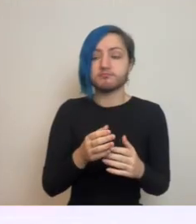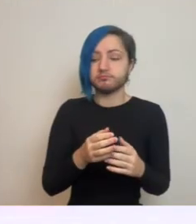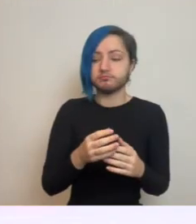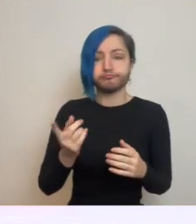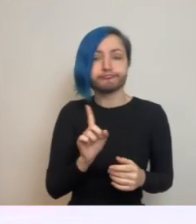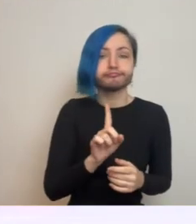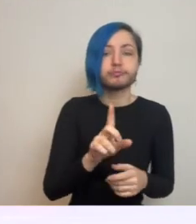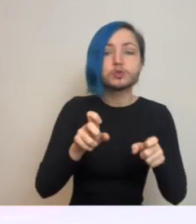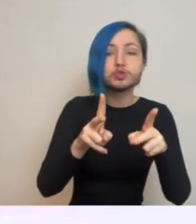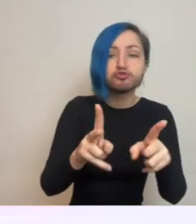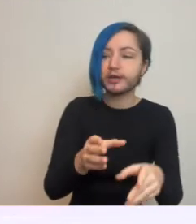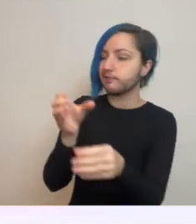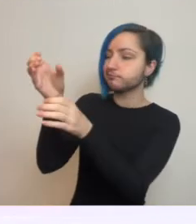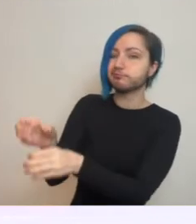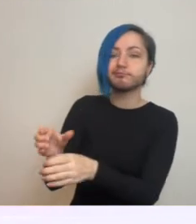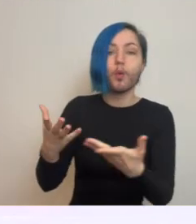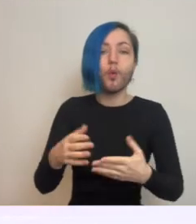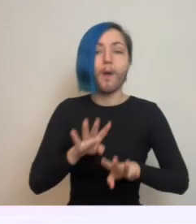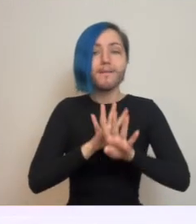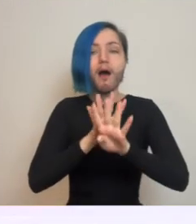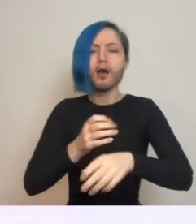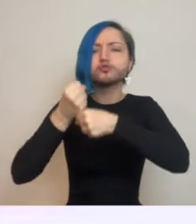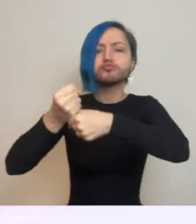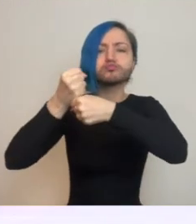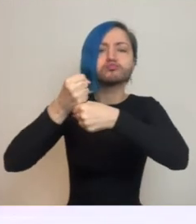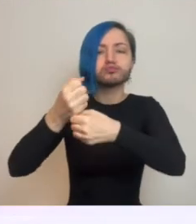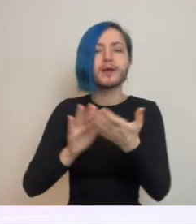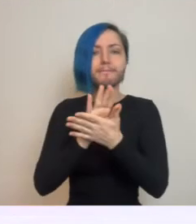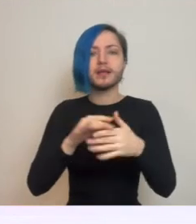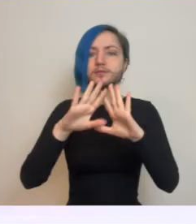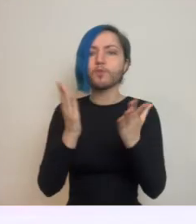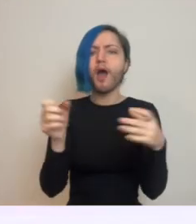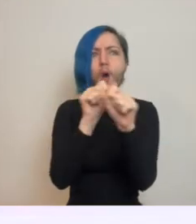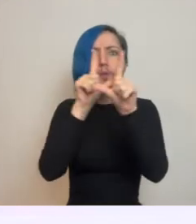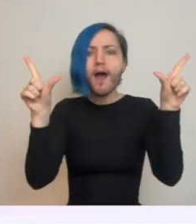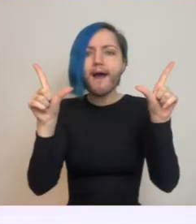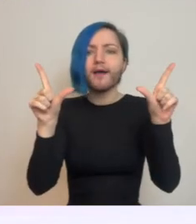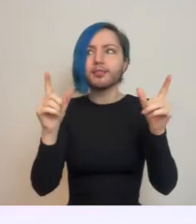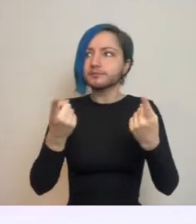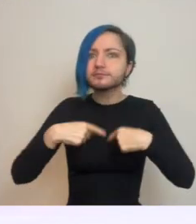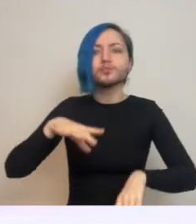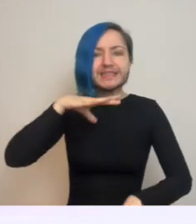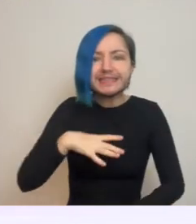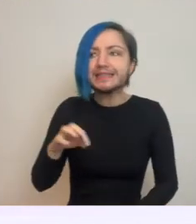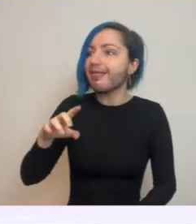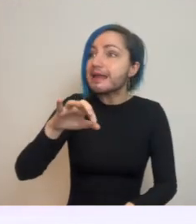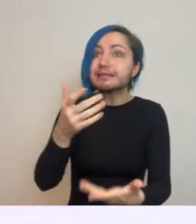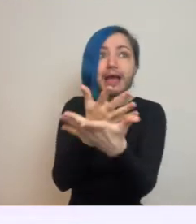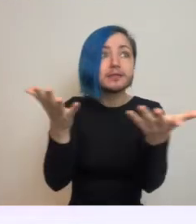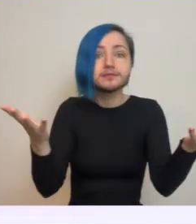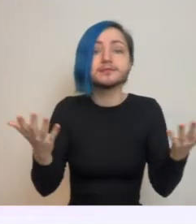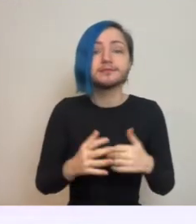into the street or onto a march, so that we can just make the world aware of the fact that we need an insect